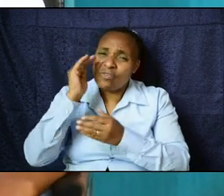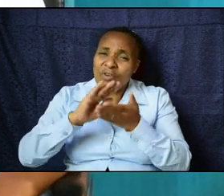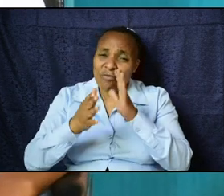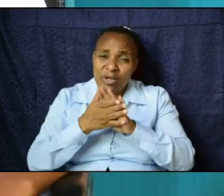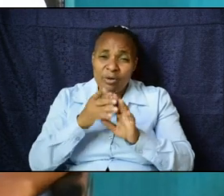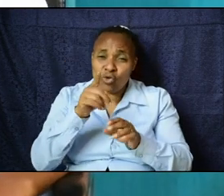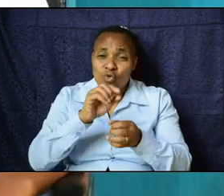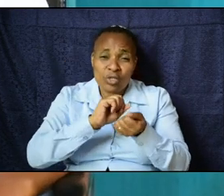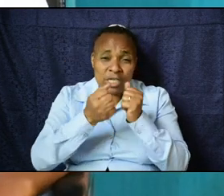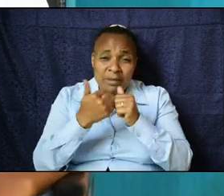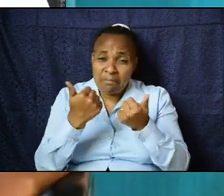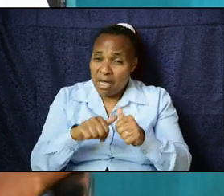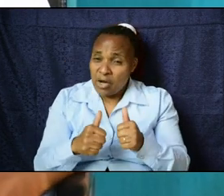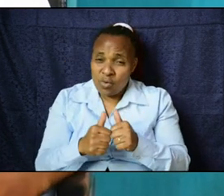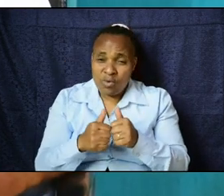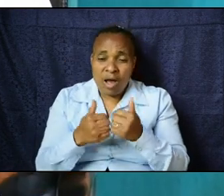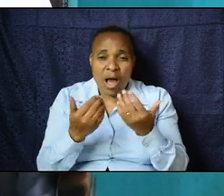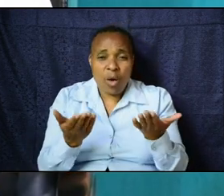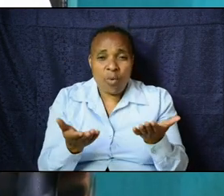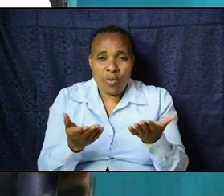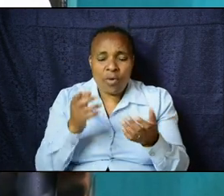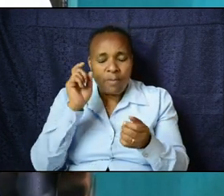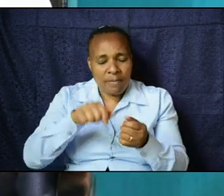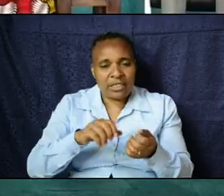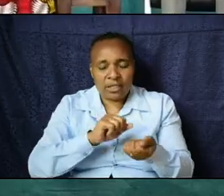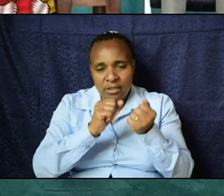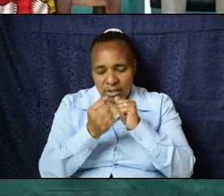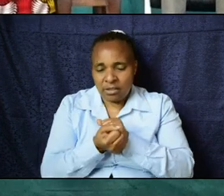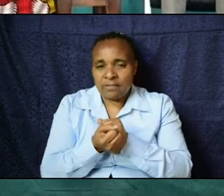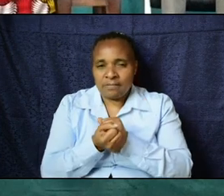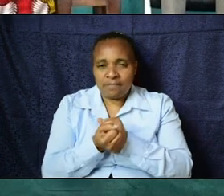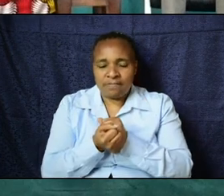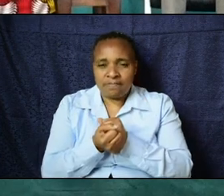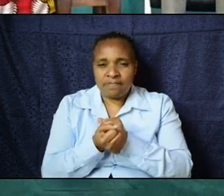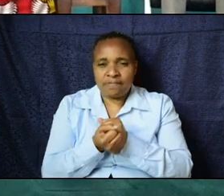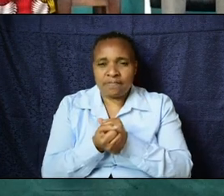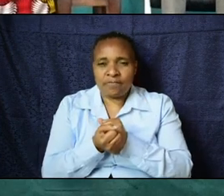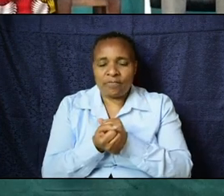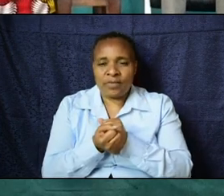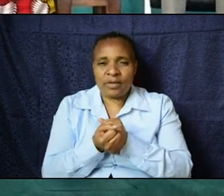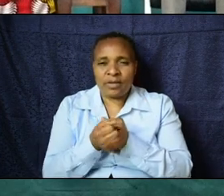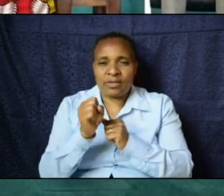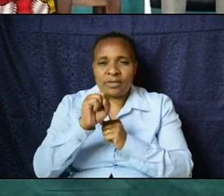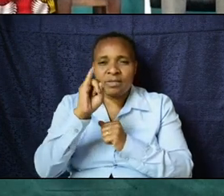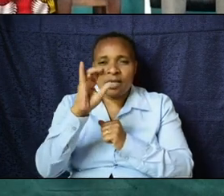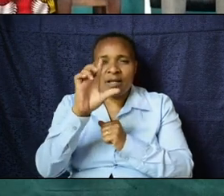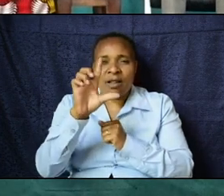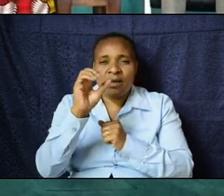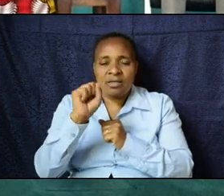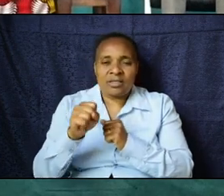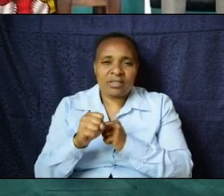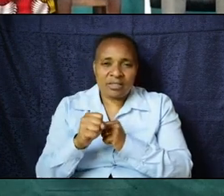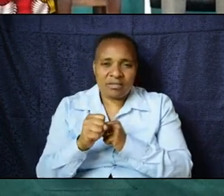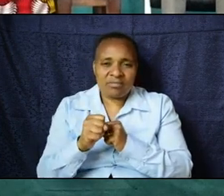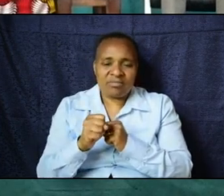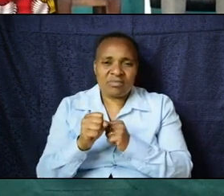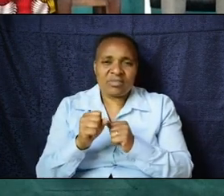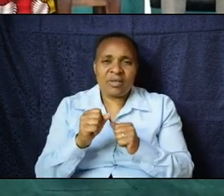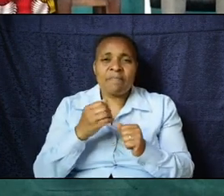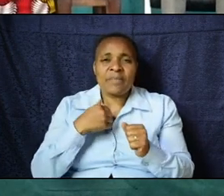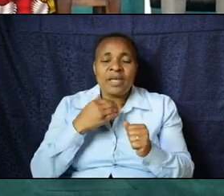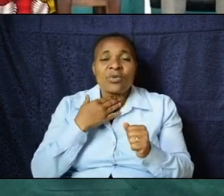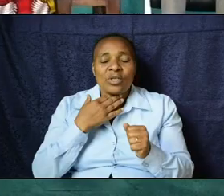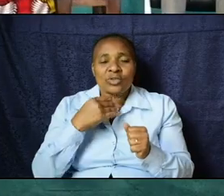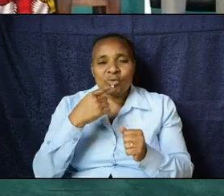intentions. Mm-hmm. Yeah. True. We need to change. Thank you for that. Silas, what do you learn? I'd want to